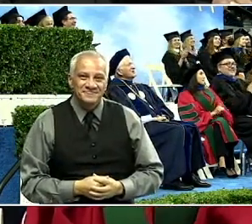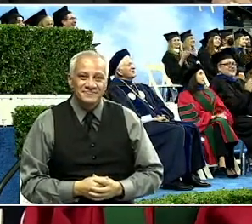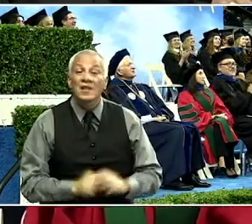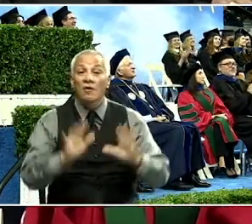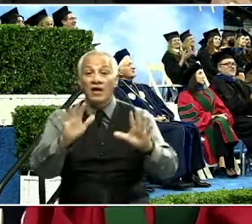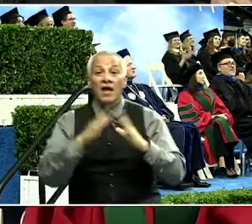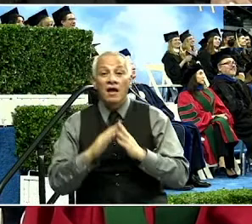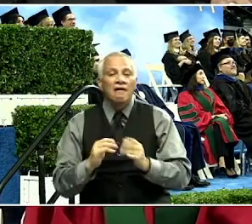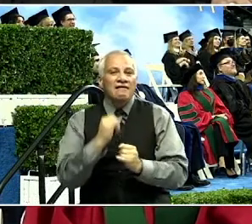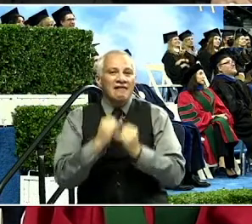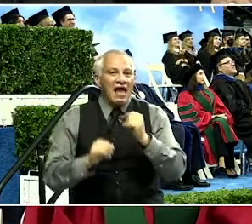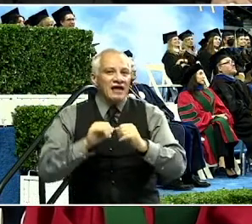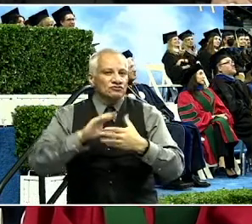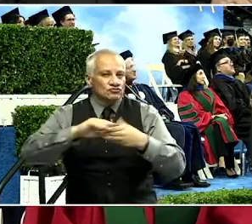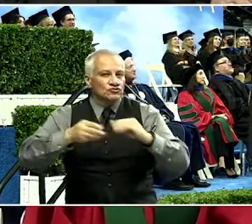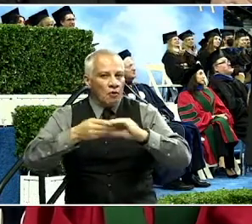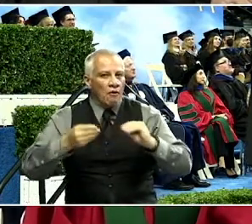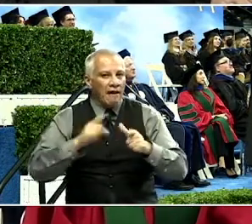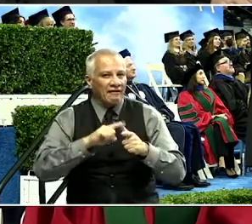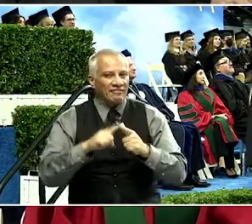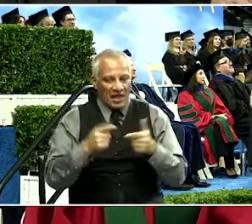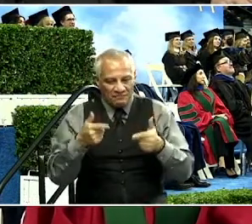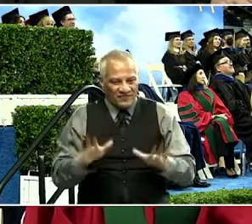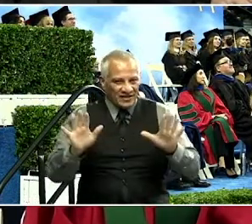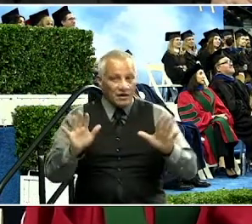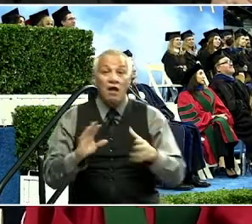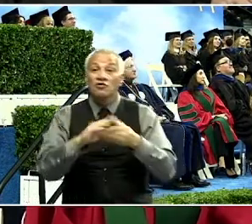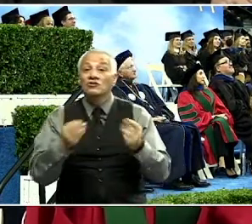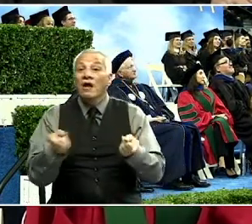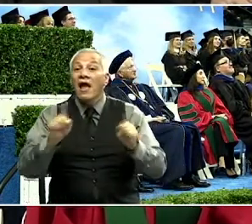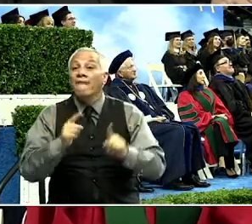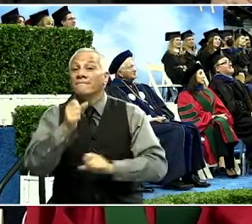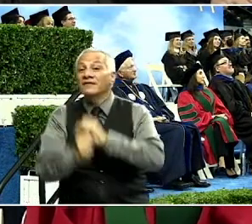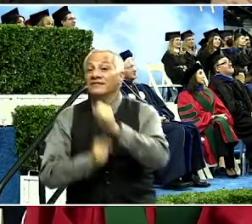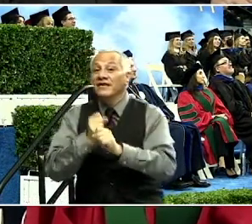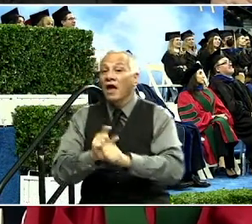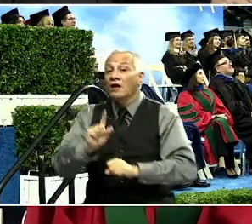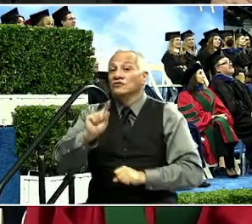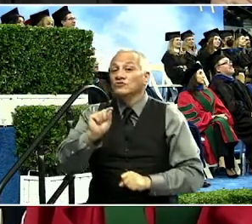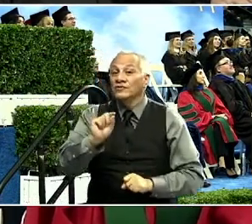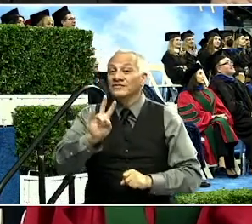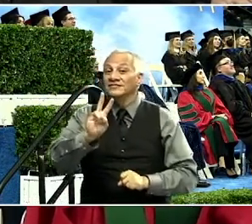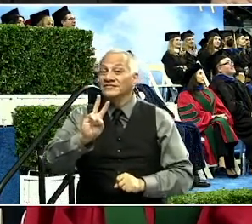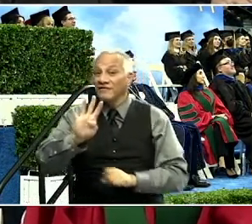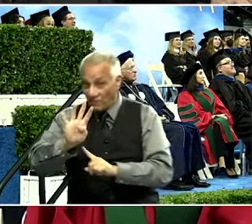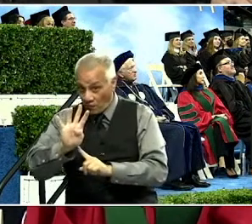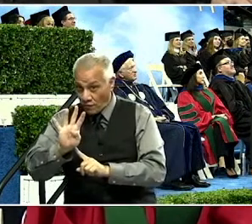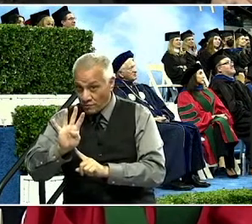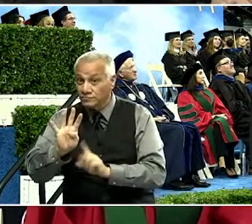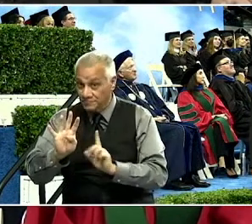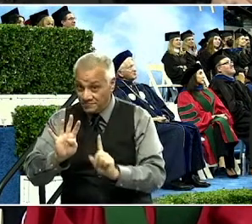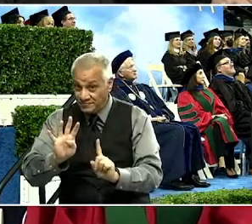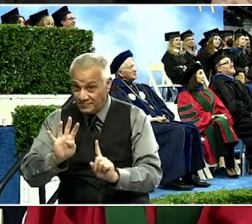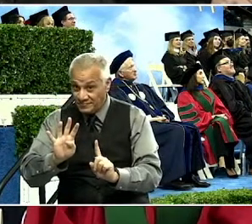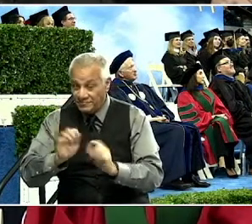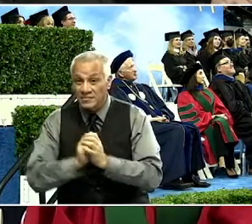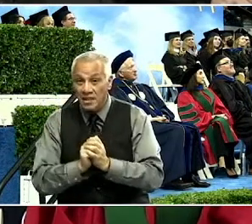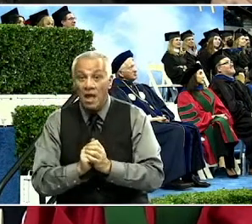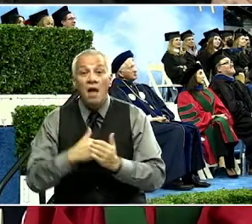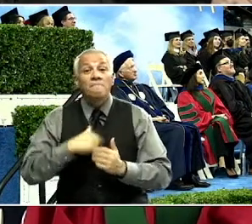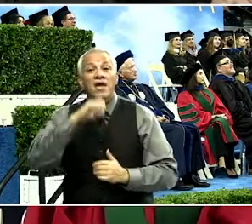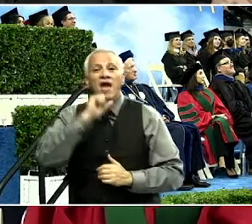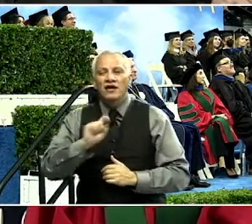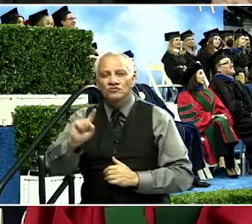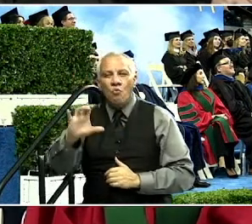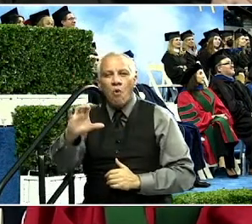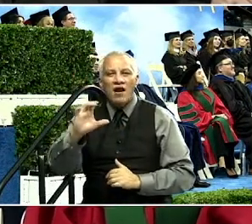All right, here's one last story before I go. Now, this story takes place in the year 2074. I'm 100